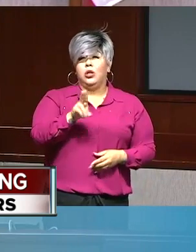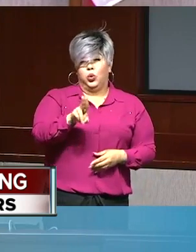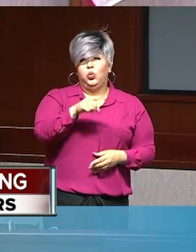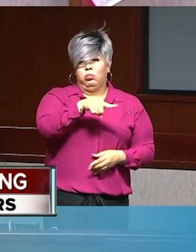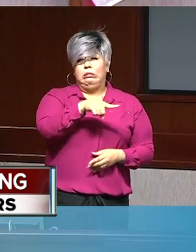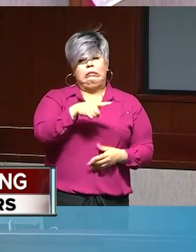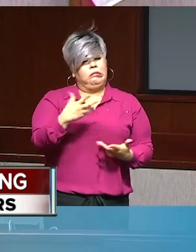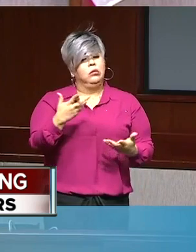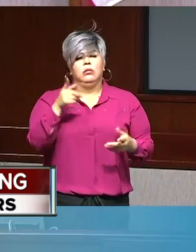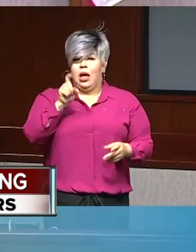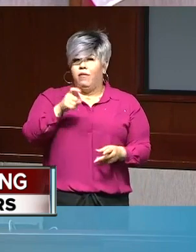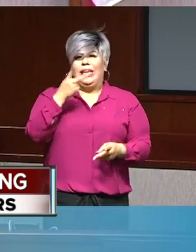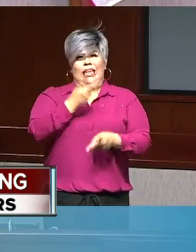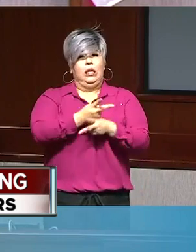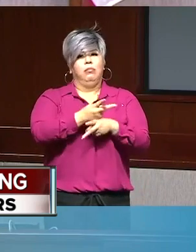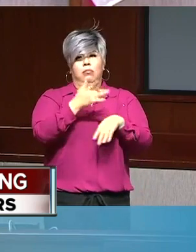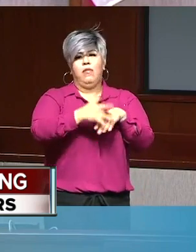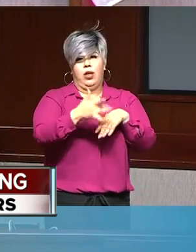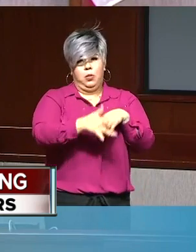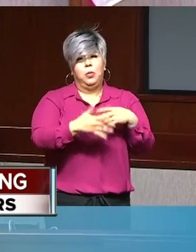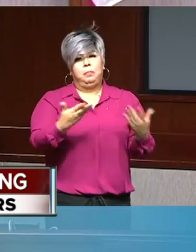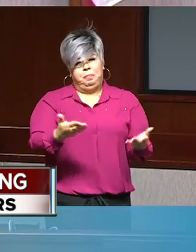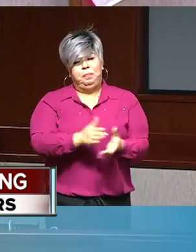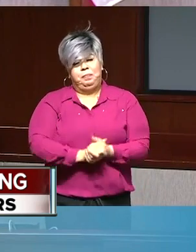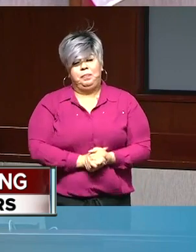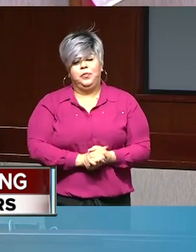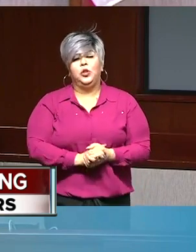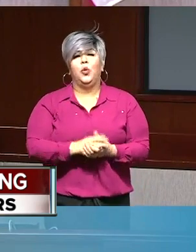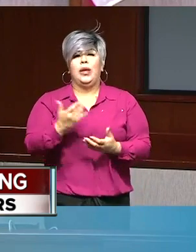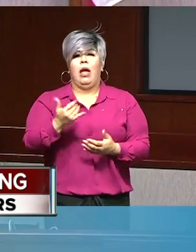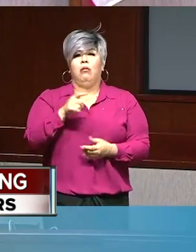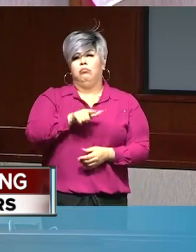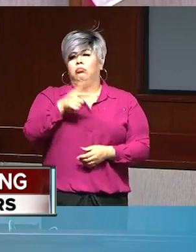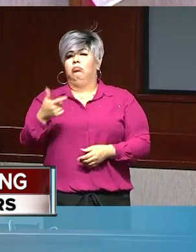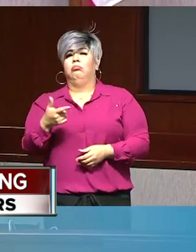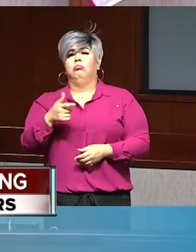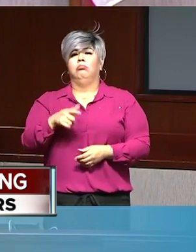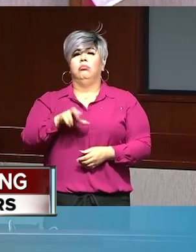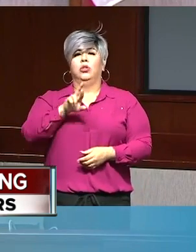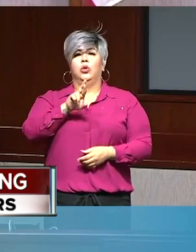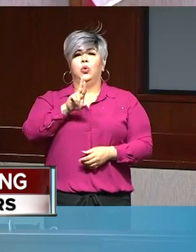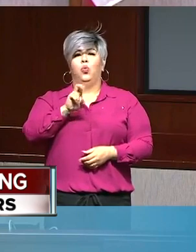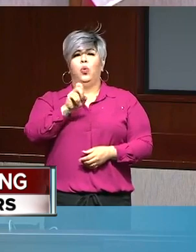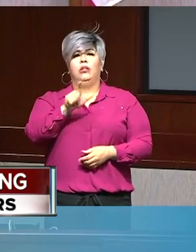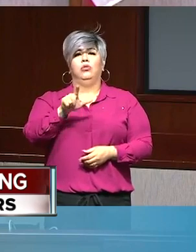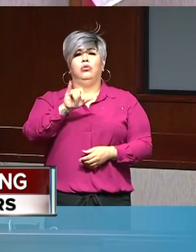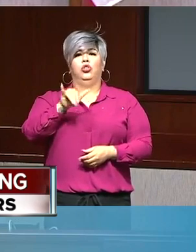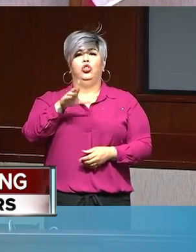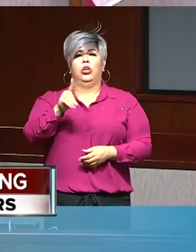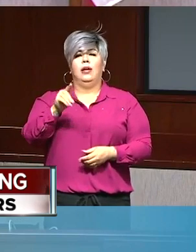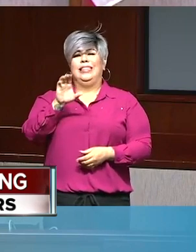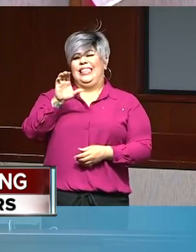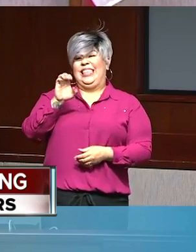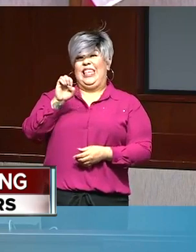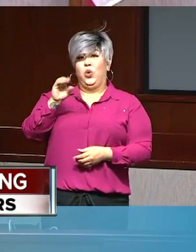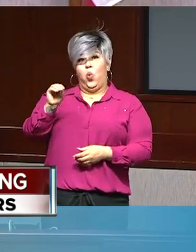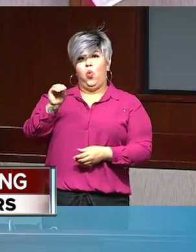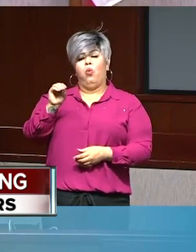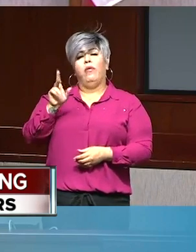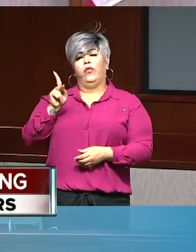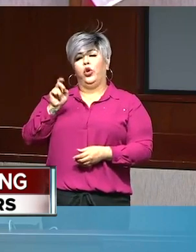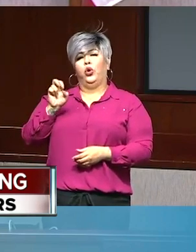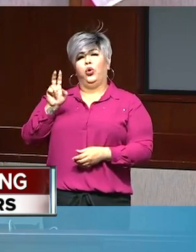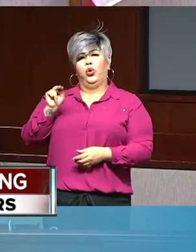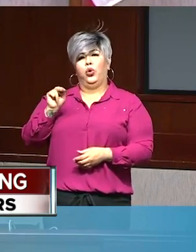to be maintained. And with that, we're going to ask Mr. Judd, the CEO of Kern Medical, to come up and talk a little bit about what